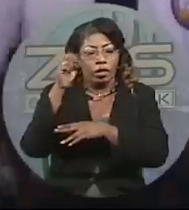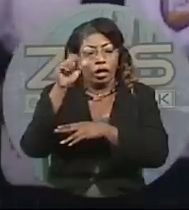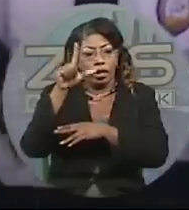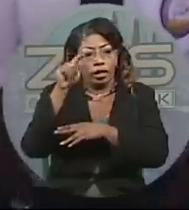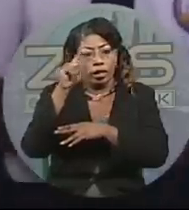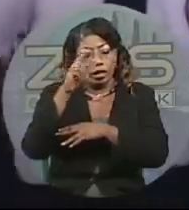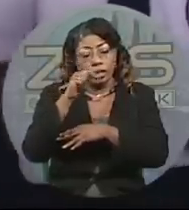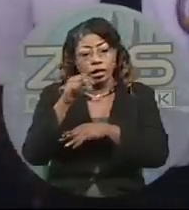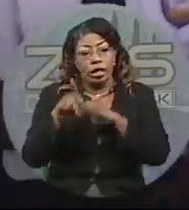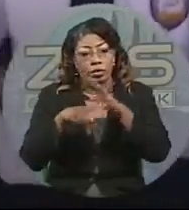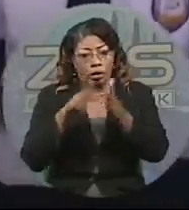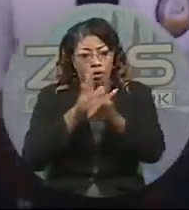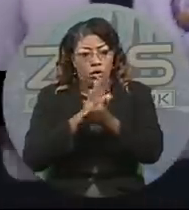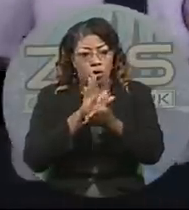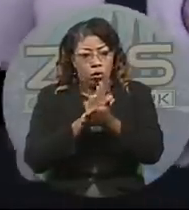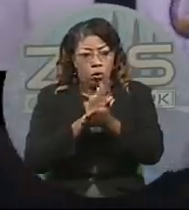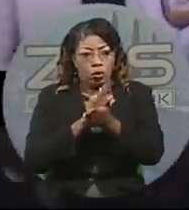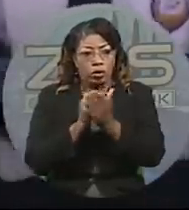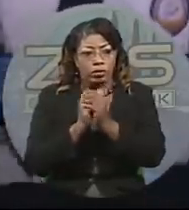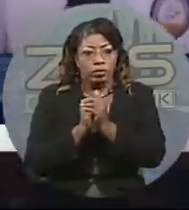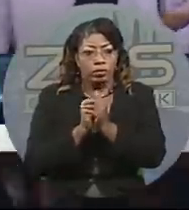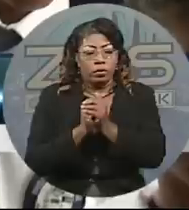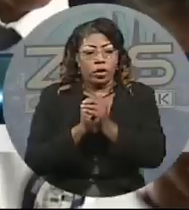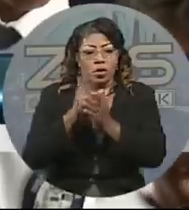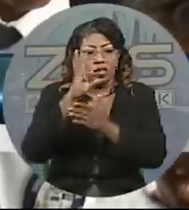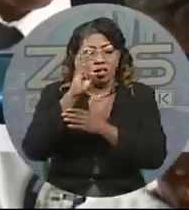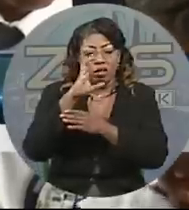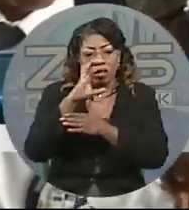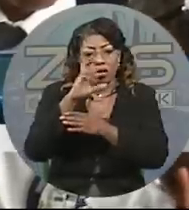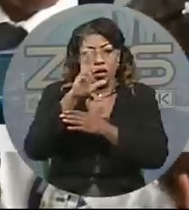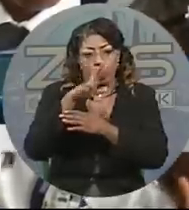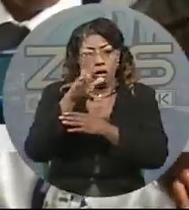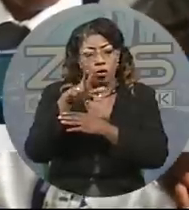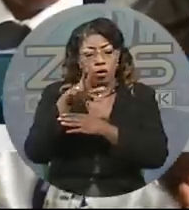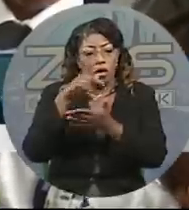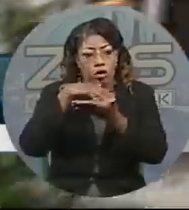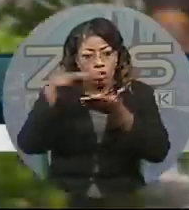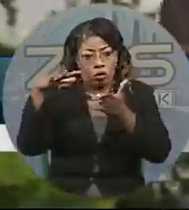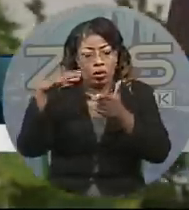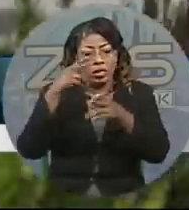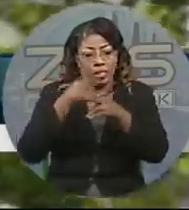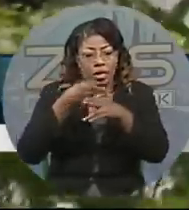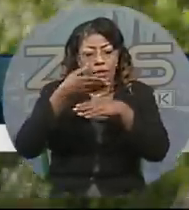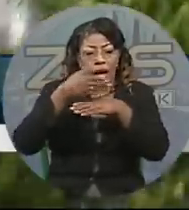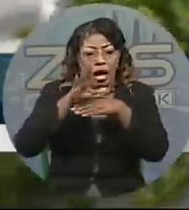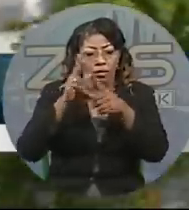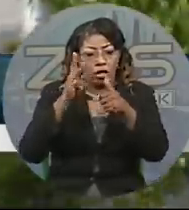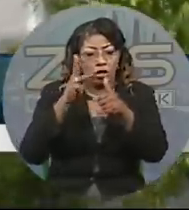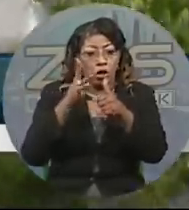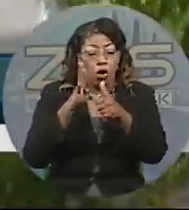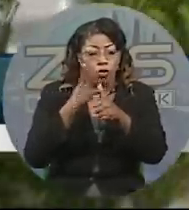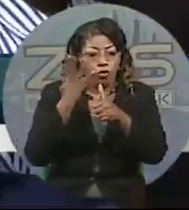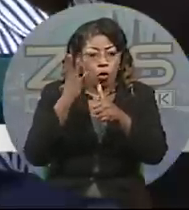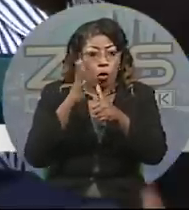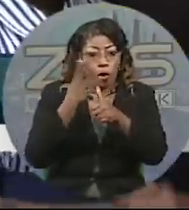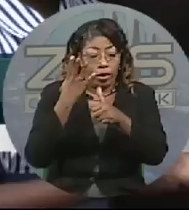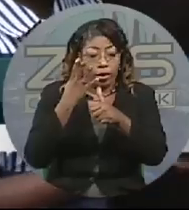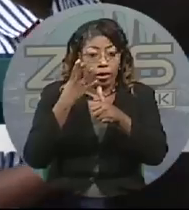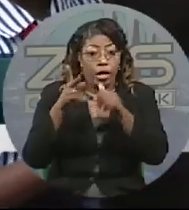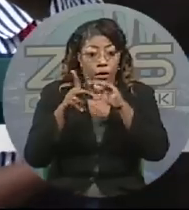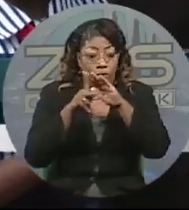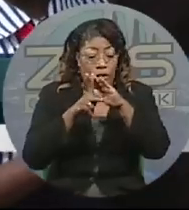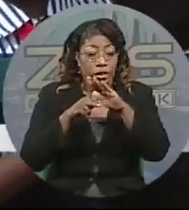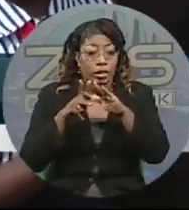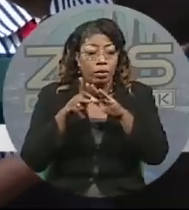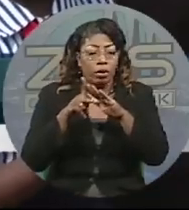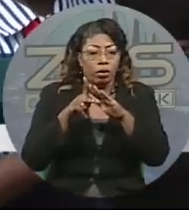The nearly half a century old school with some 633 students will now be named after its fourth principal, Eva Hilton. The school